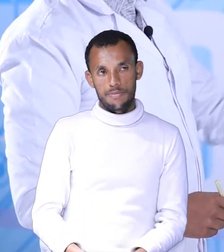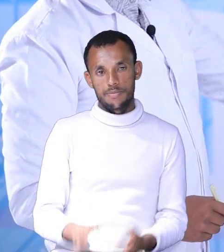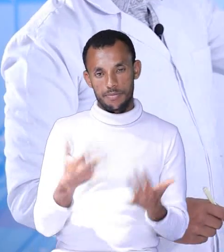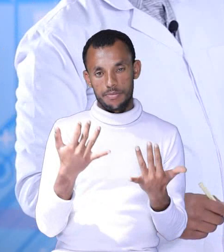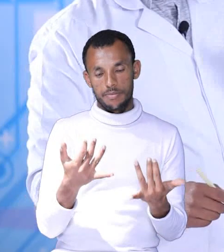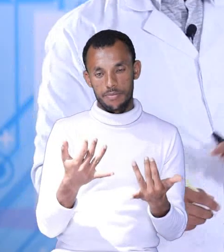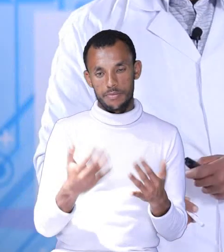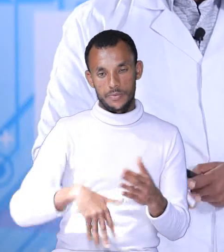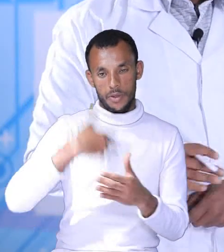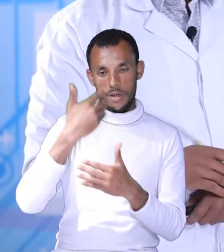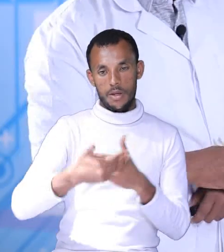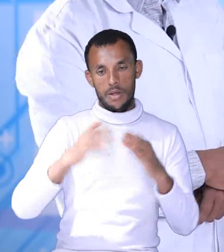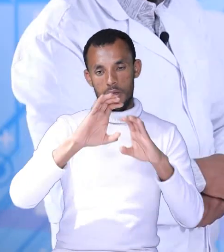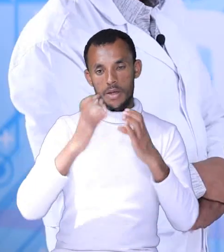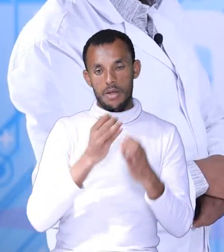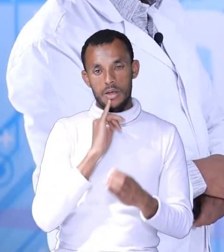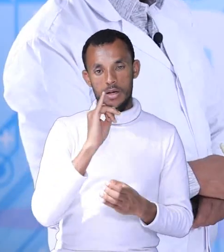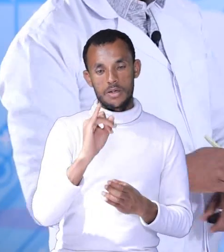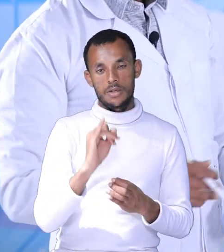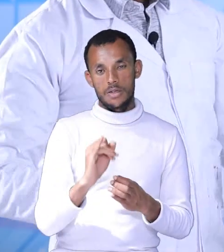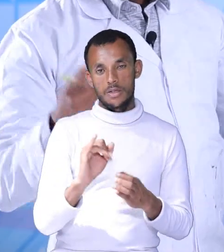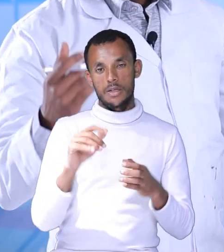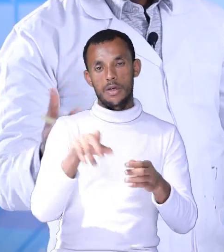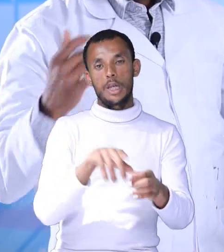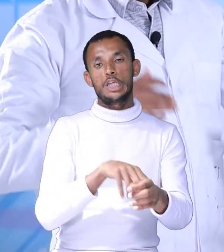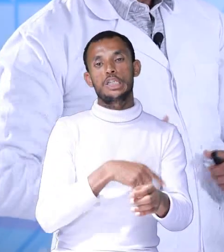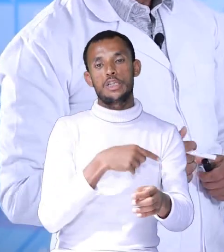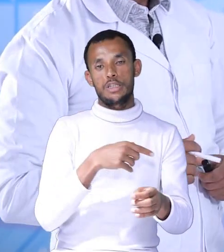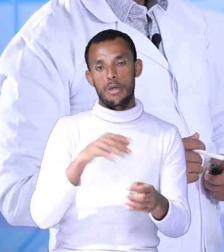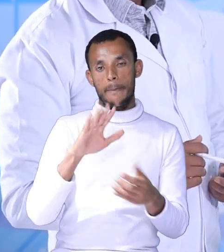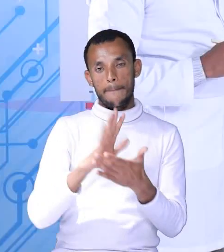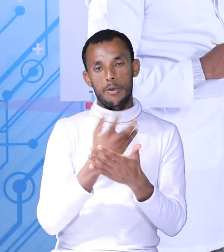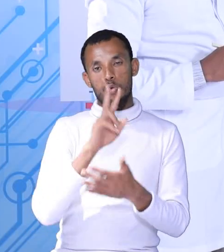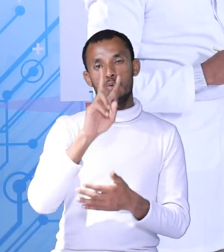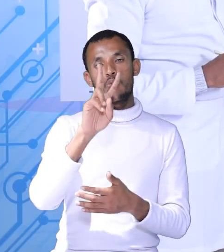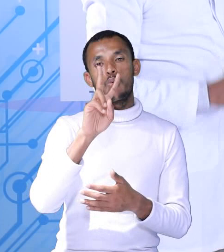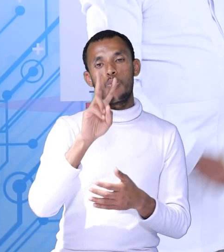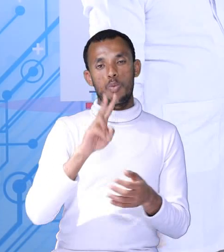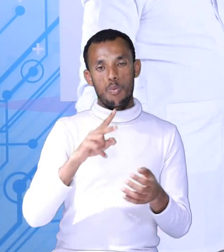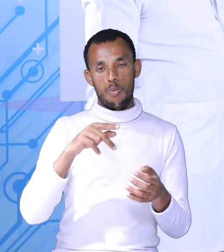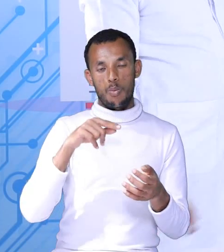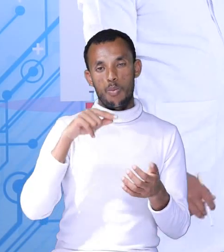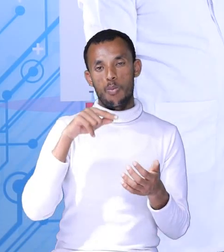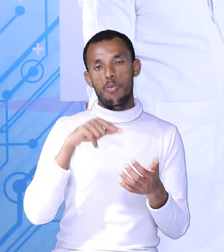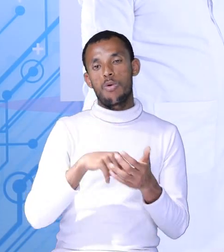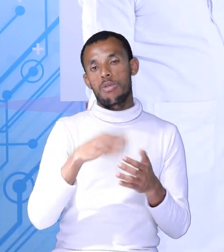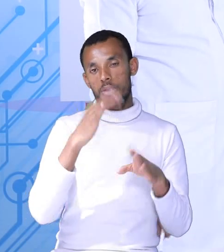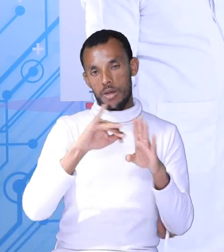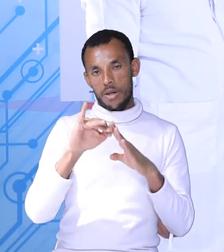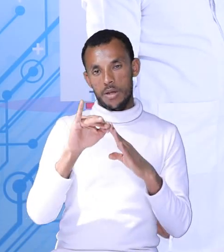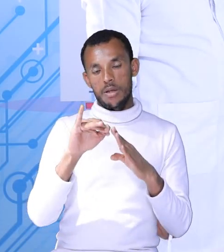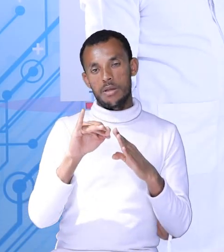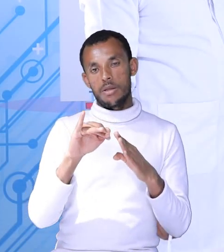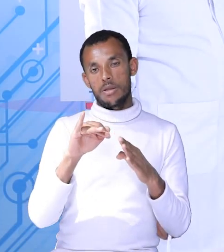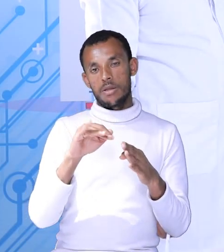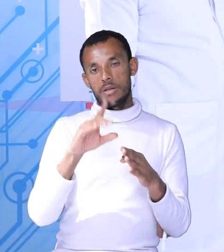Now the next section is distance between 2 points in space.